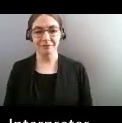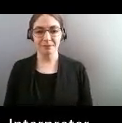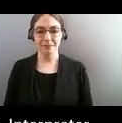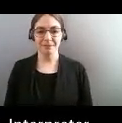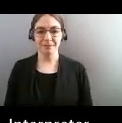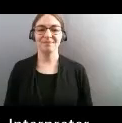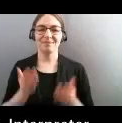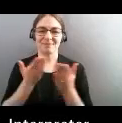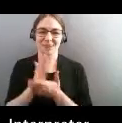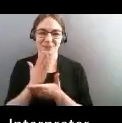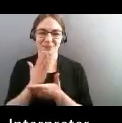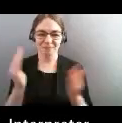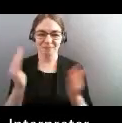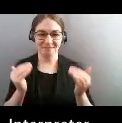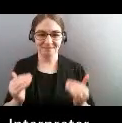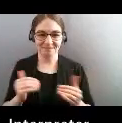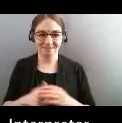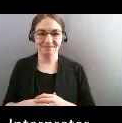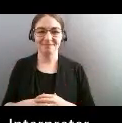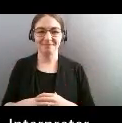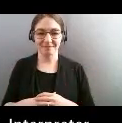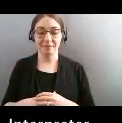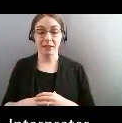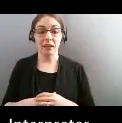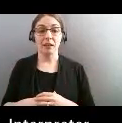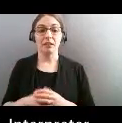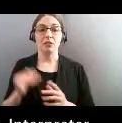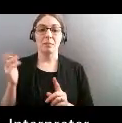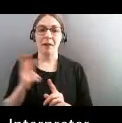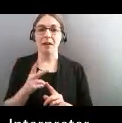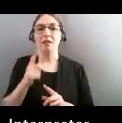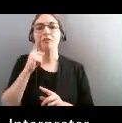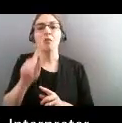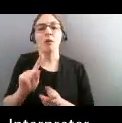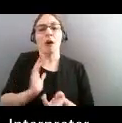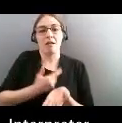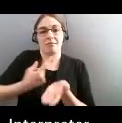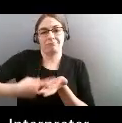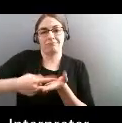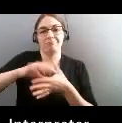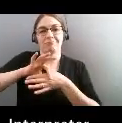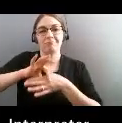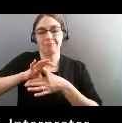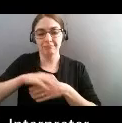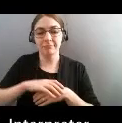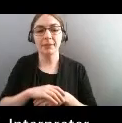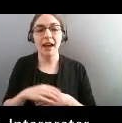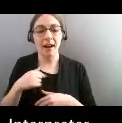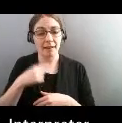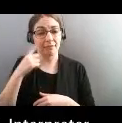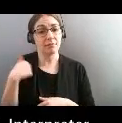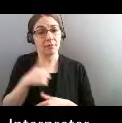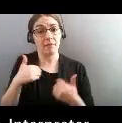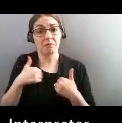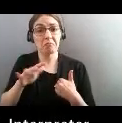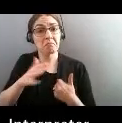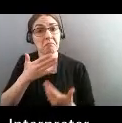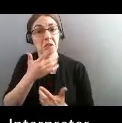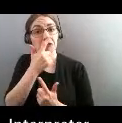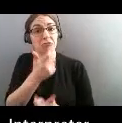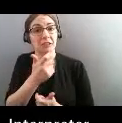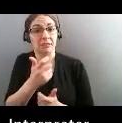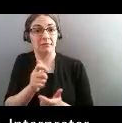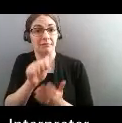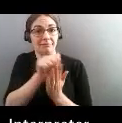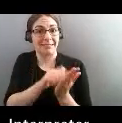All right, so back to the content of the forum. As I said, I think we have a pretty interesting agenda